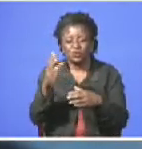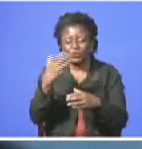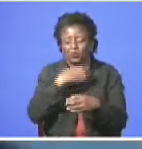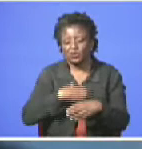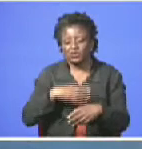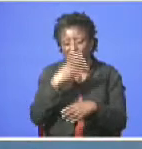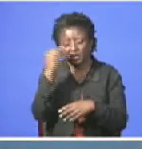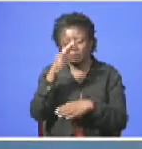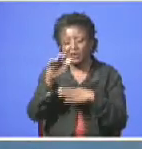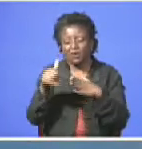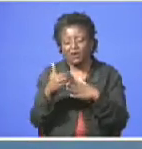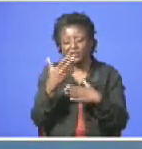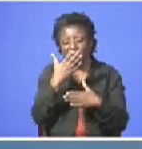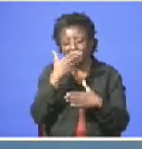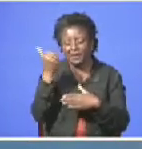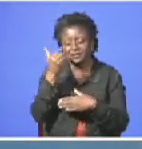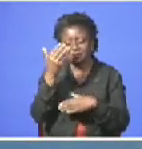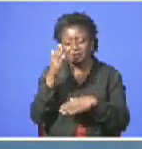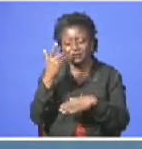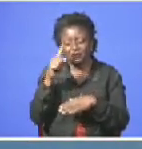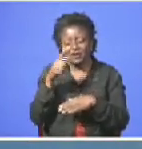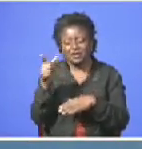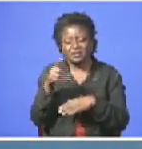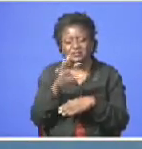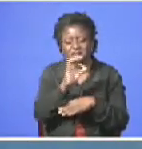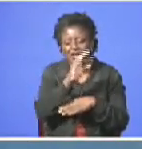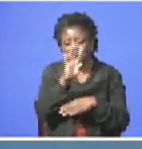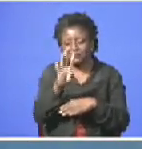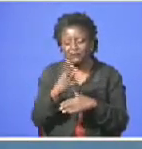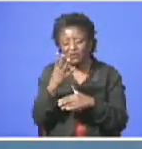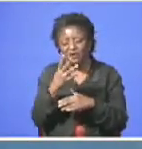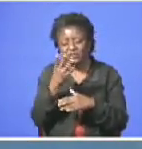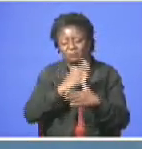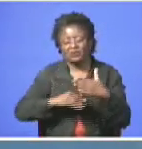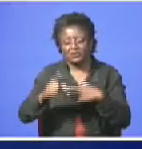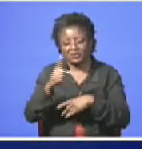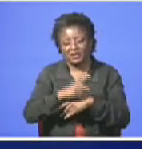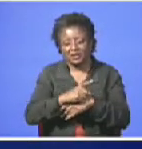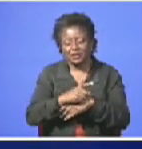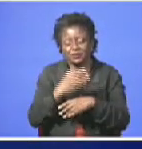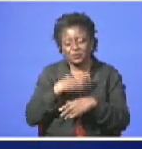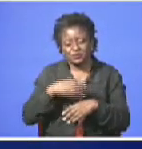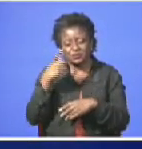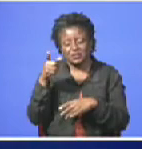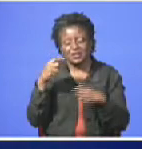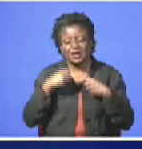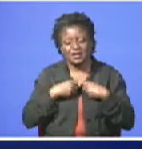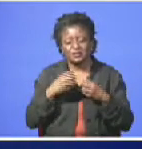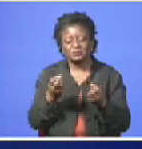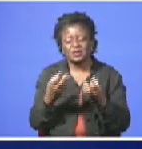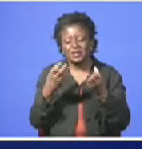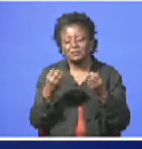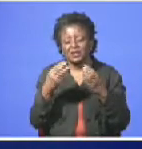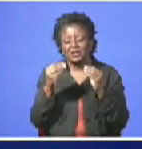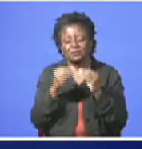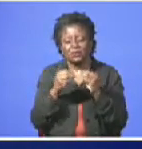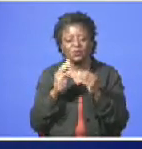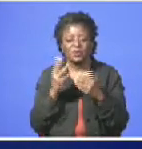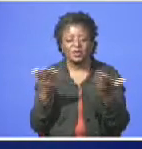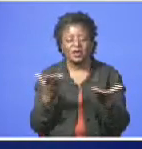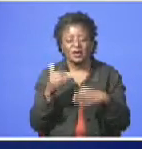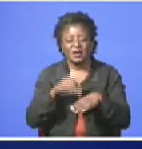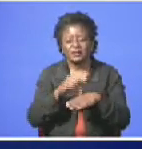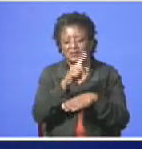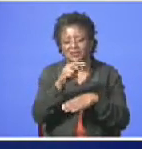very best for his 94th birthday, and we wish that he'd have many, many more. Thank you. Well, of course, we here at the Broadcasting Corporation of the